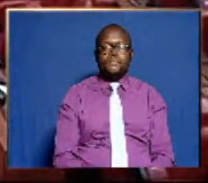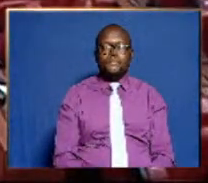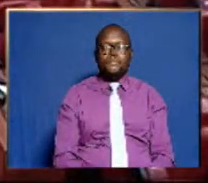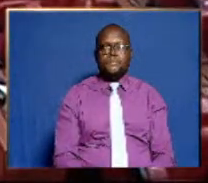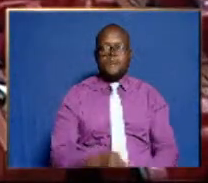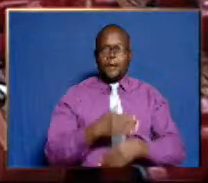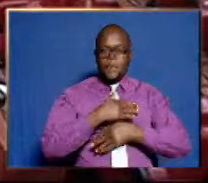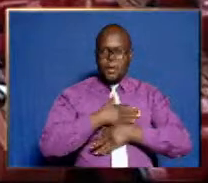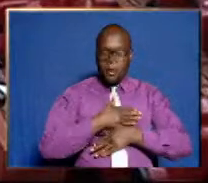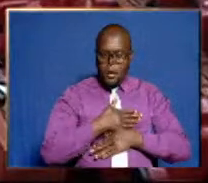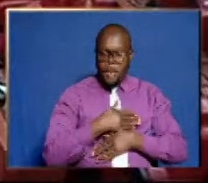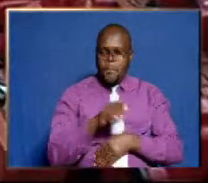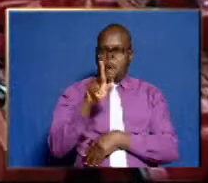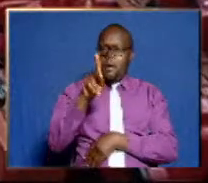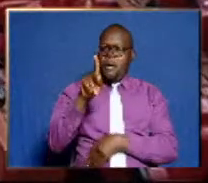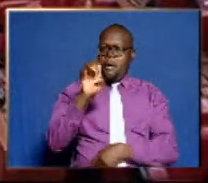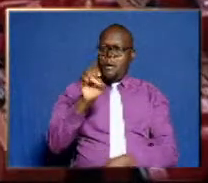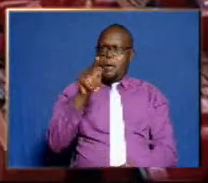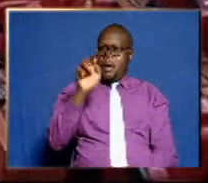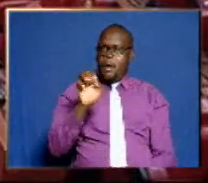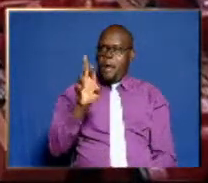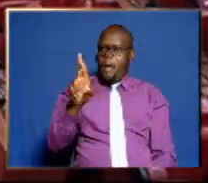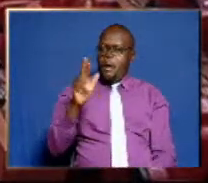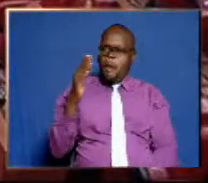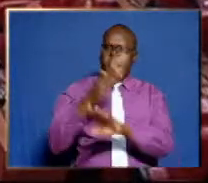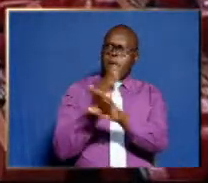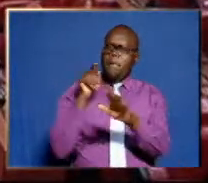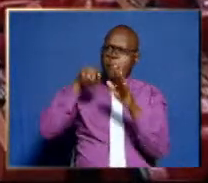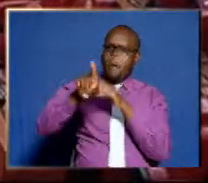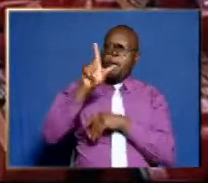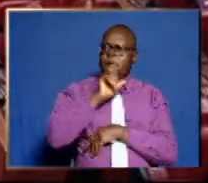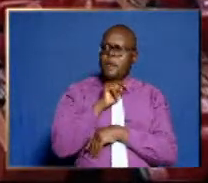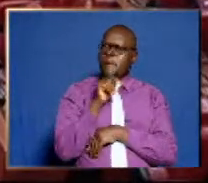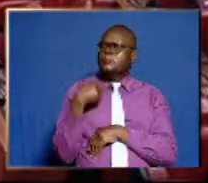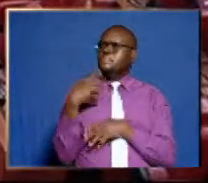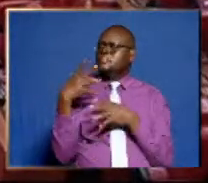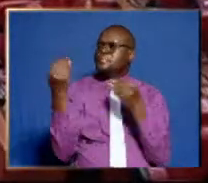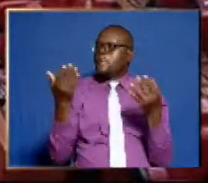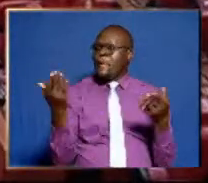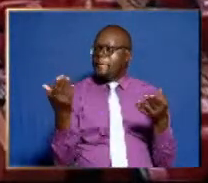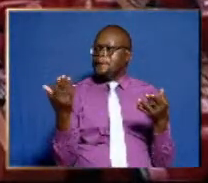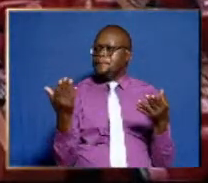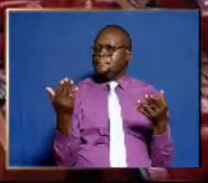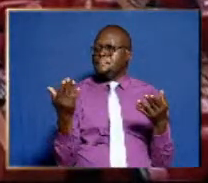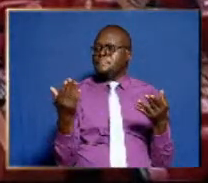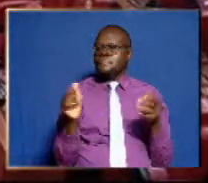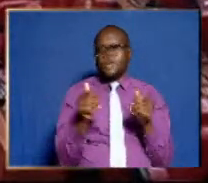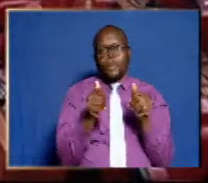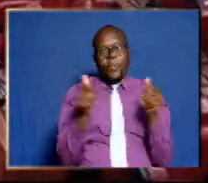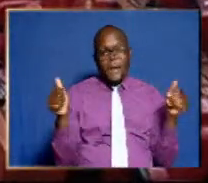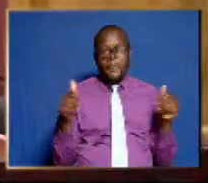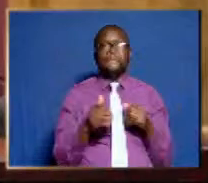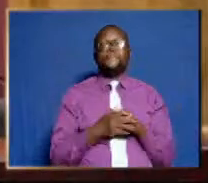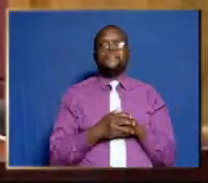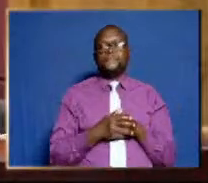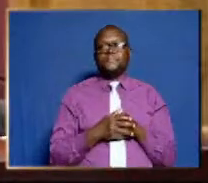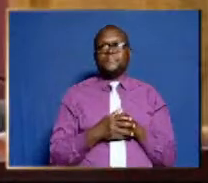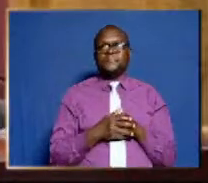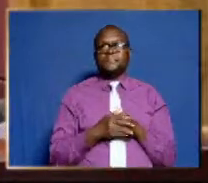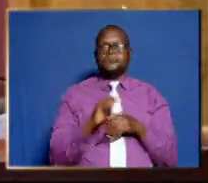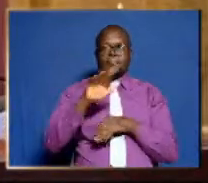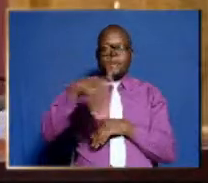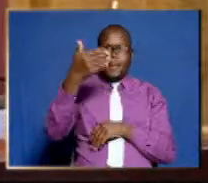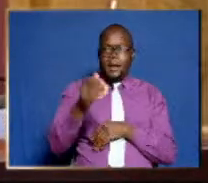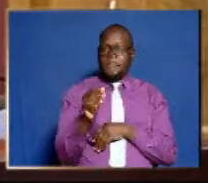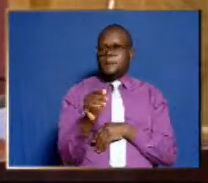Honorable Keter. Keter was in here a few minutes ago. Well, we will give the next